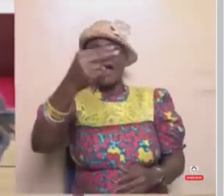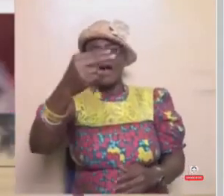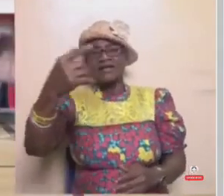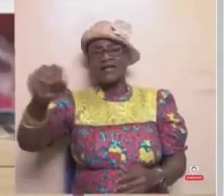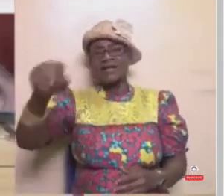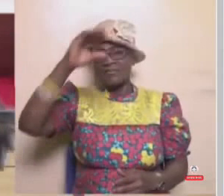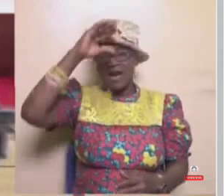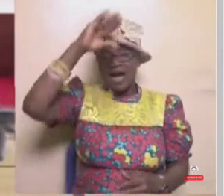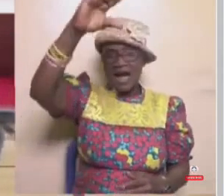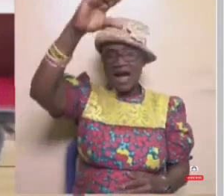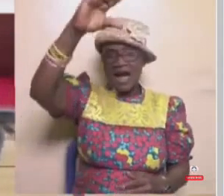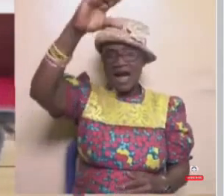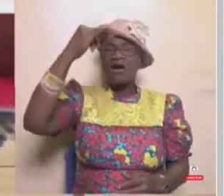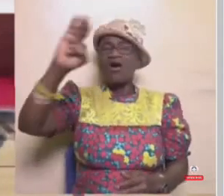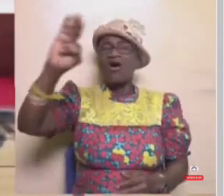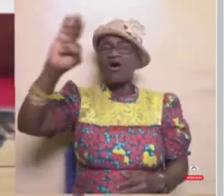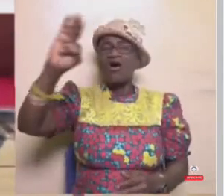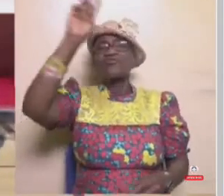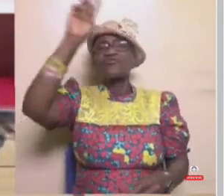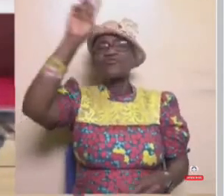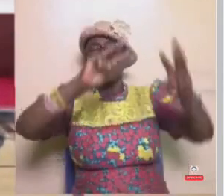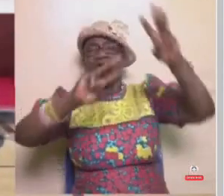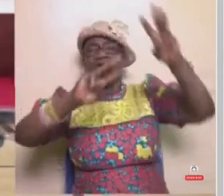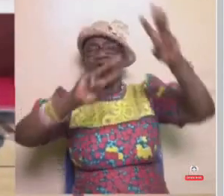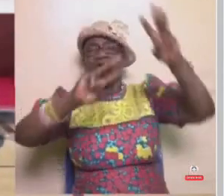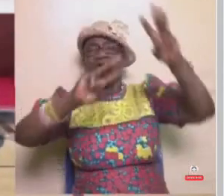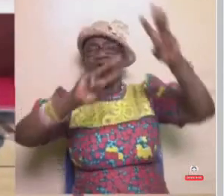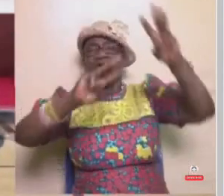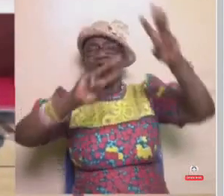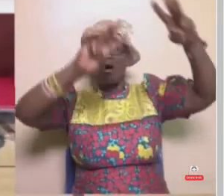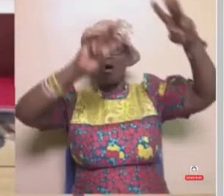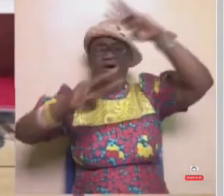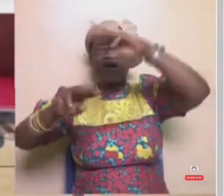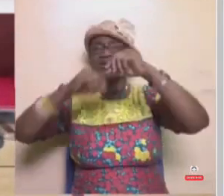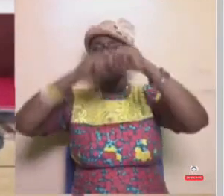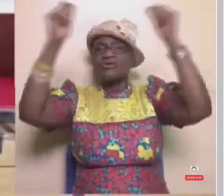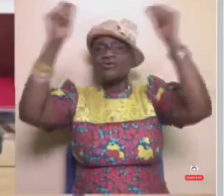Jehovah, the man of war.